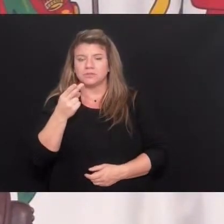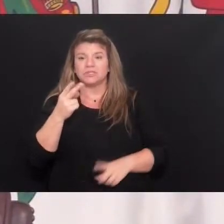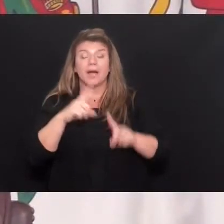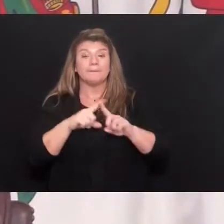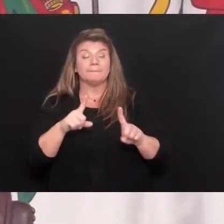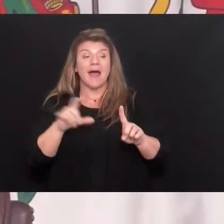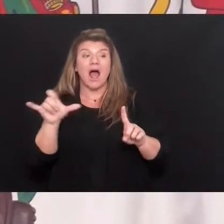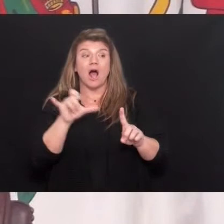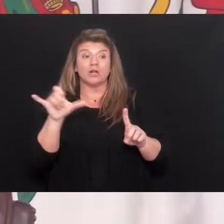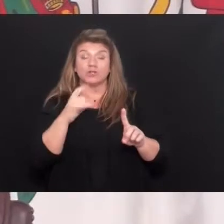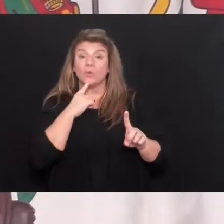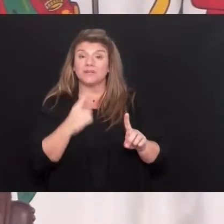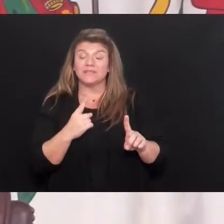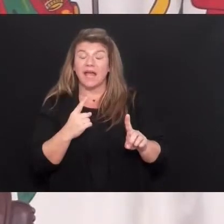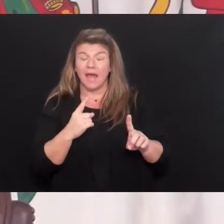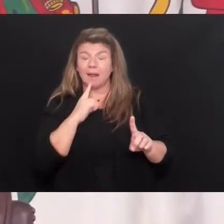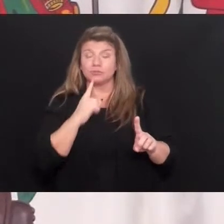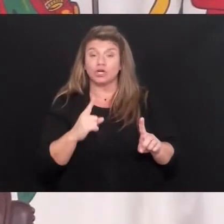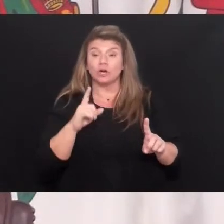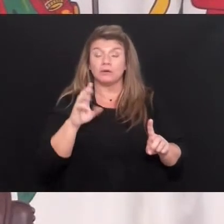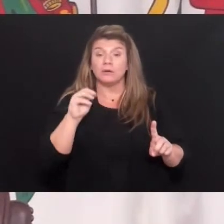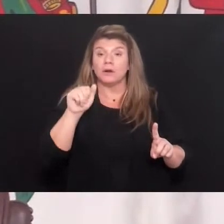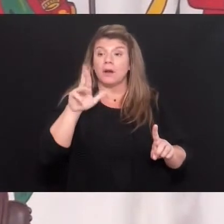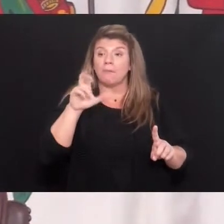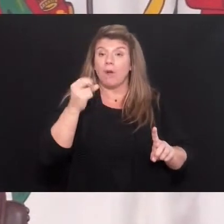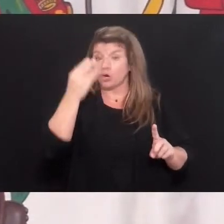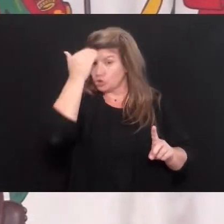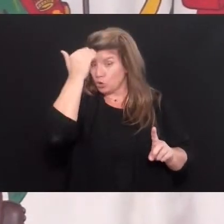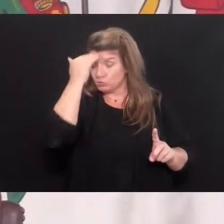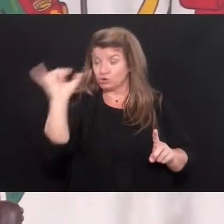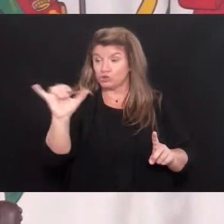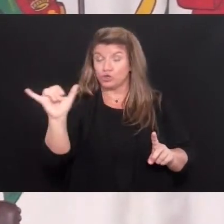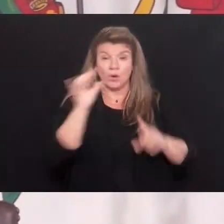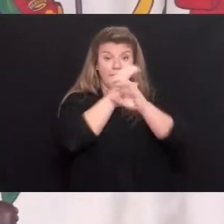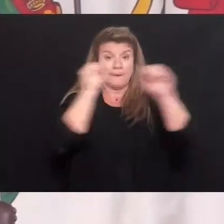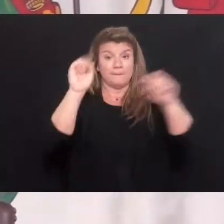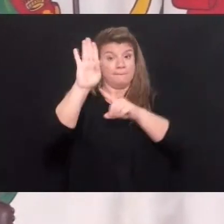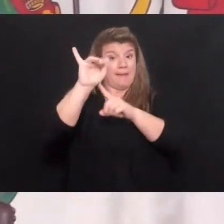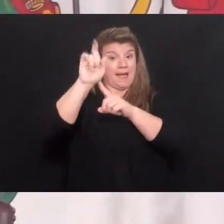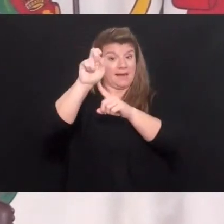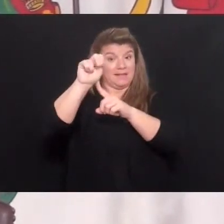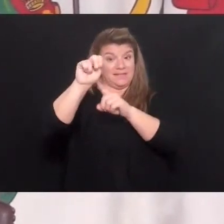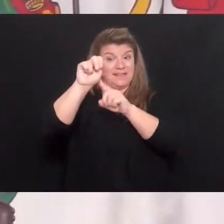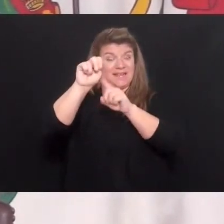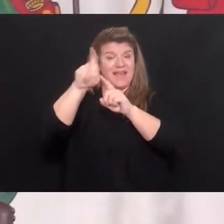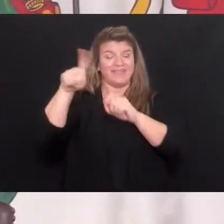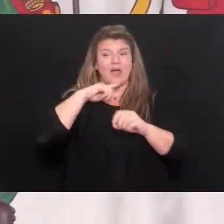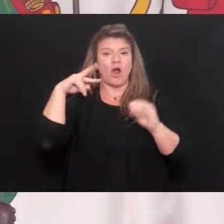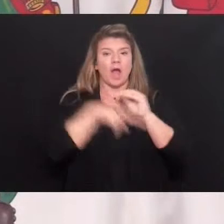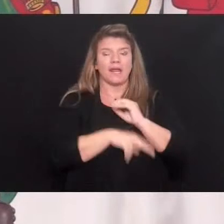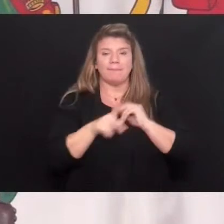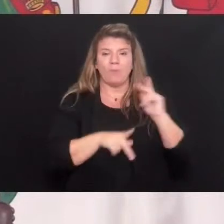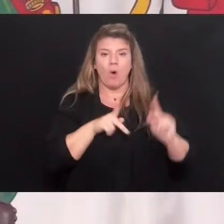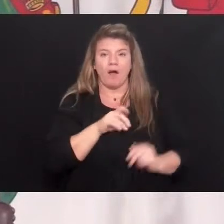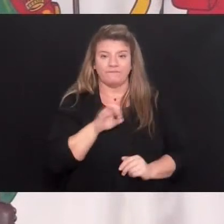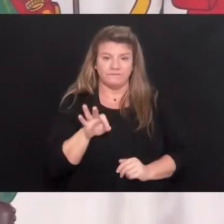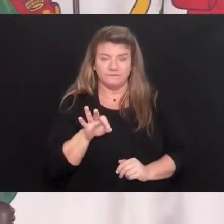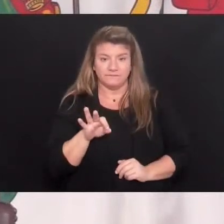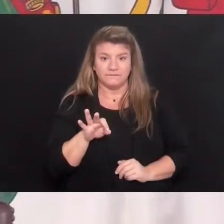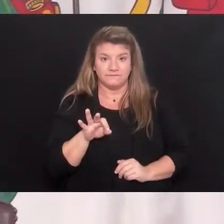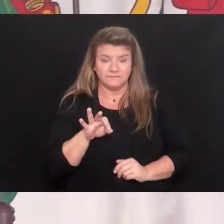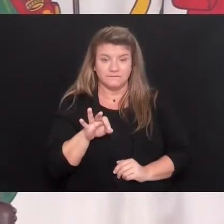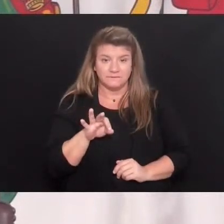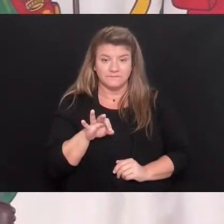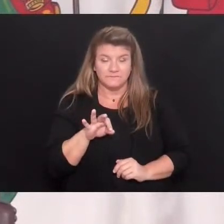would say this, and I'm sure Dr. Marsh knows this as well, but the Biden administration is cutting people off,